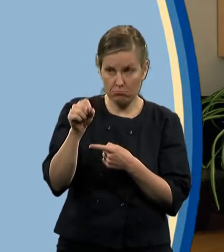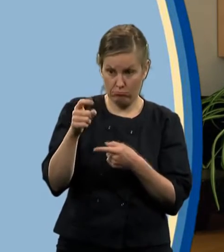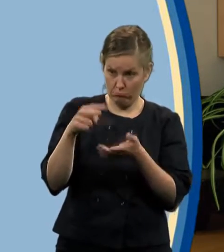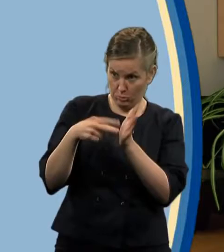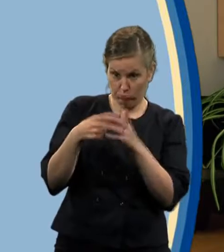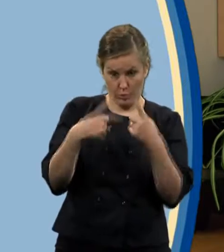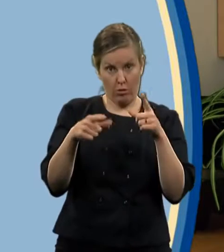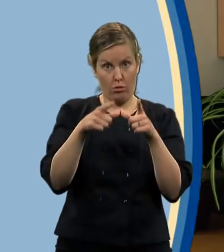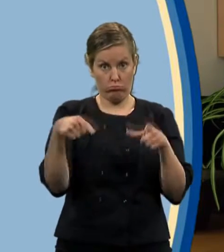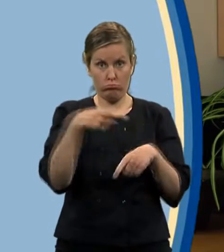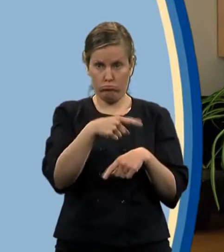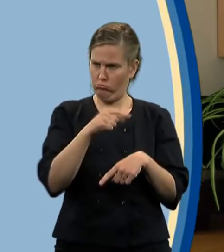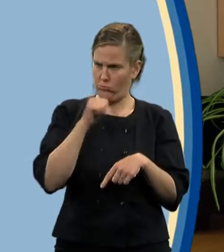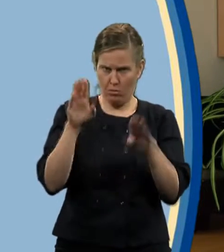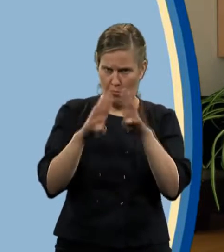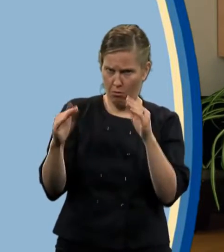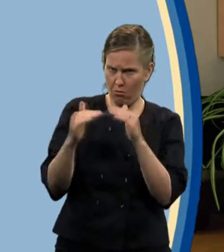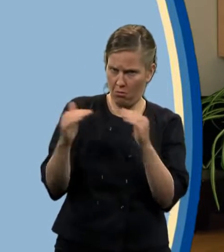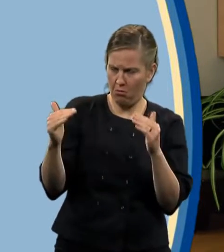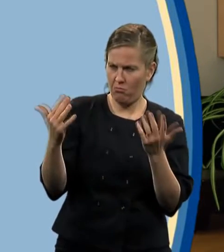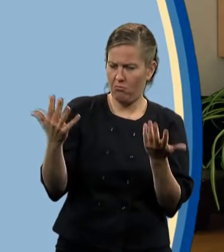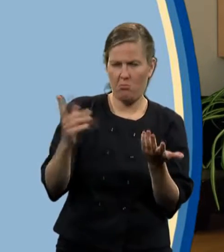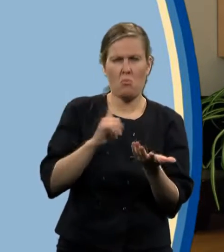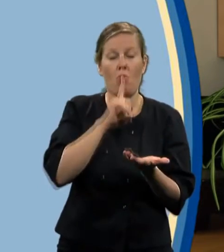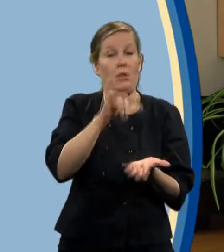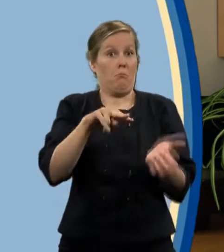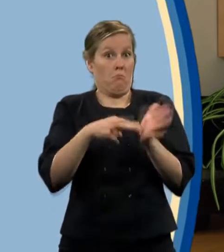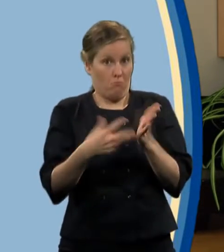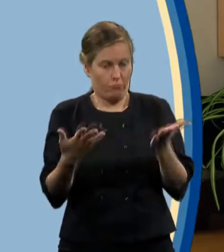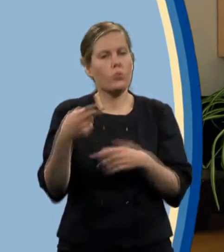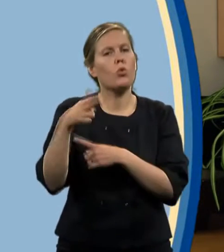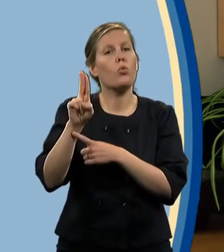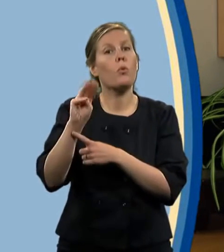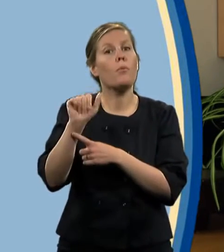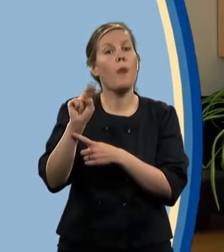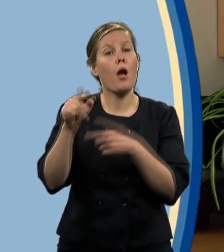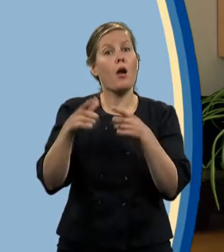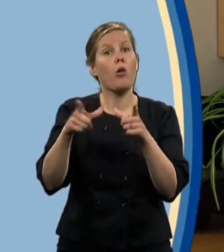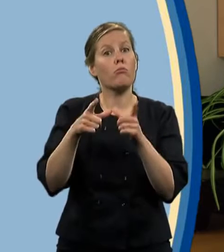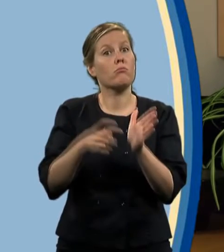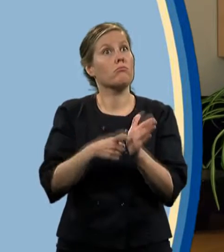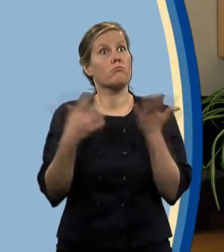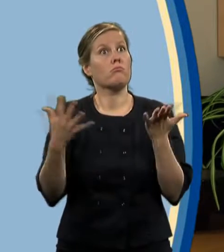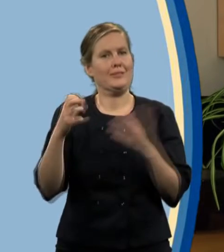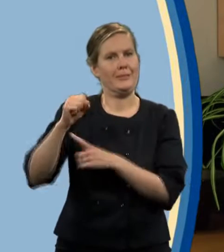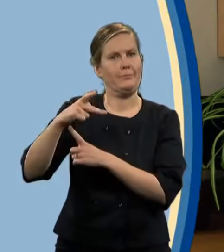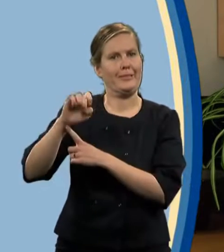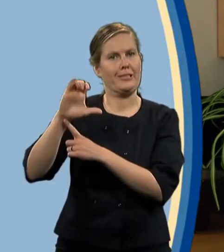equivalent. And if you say that another way, the view is that human